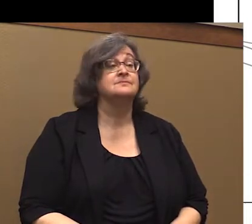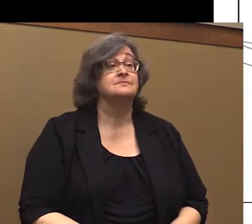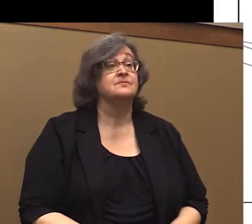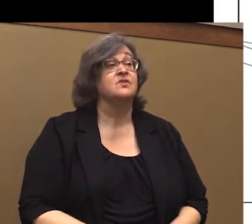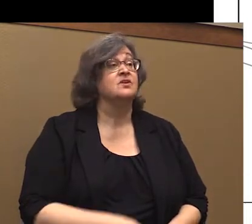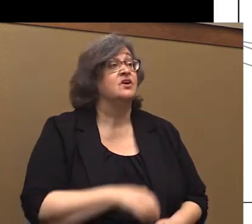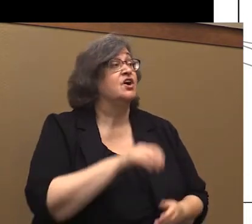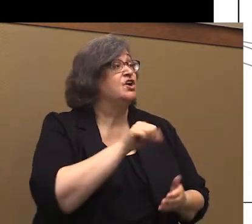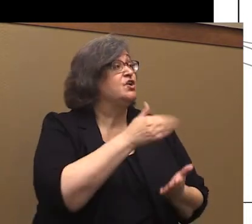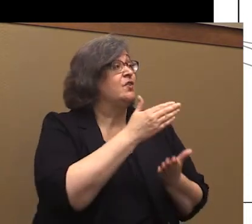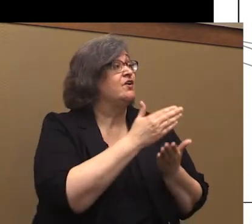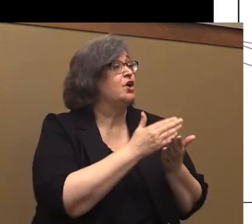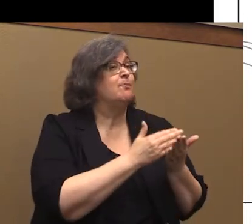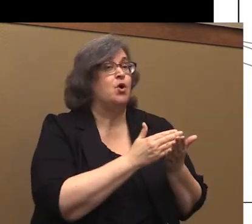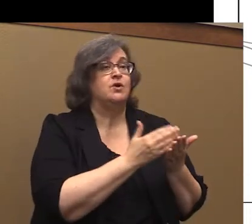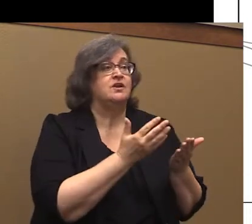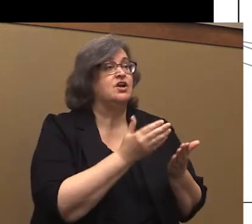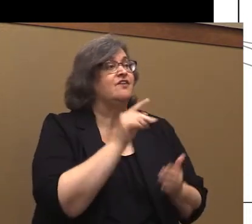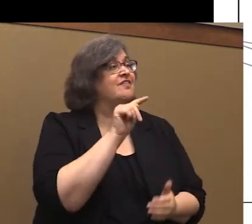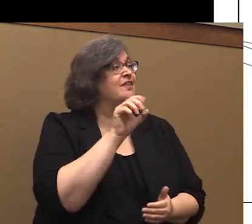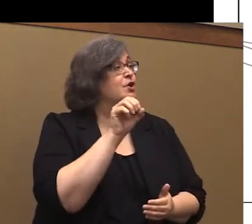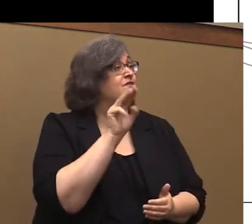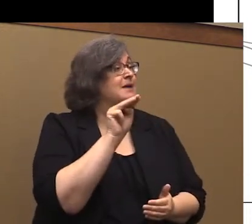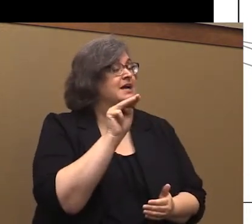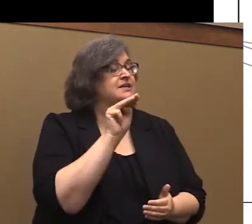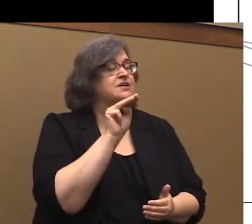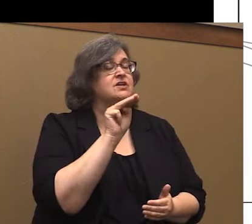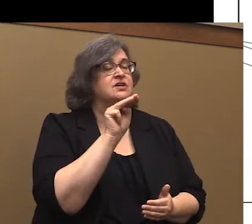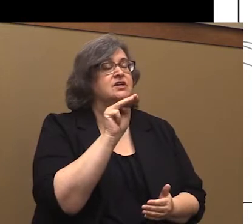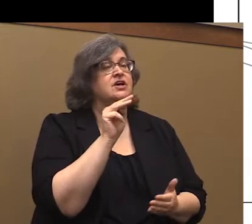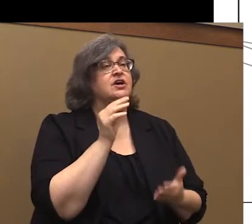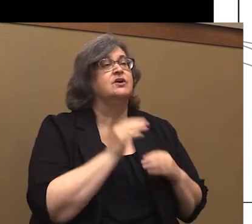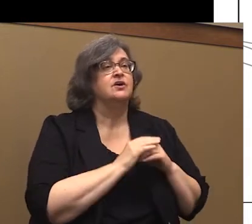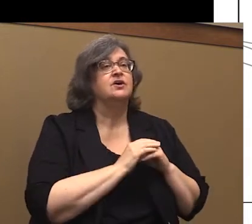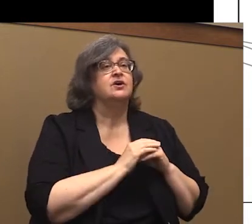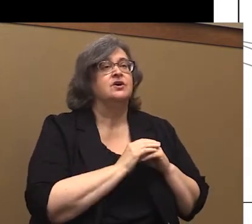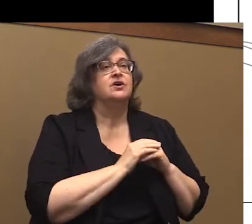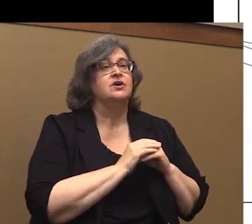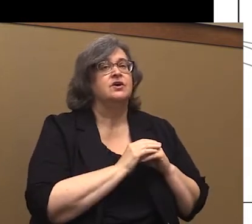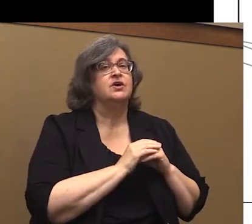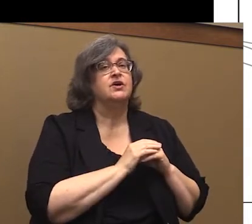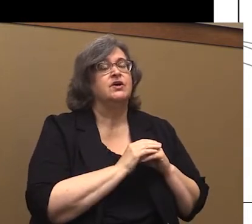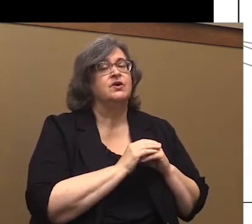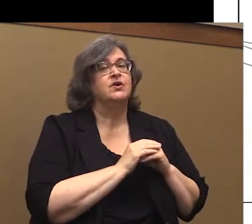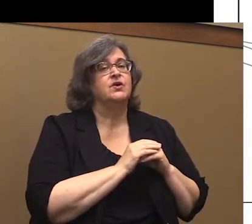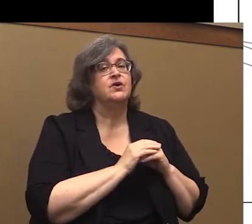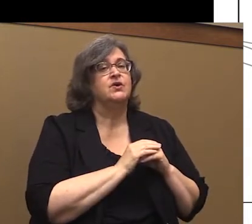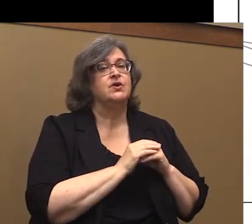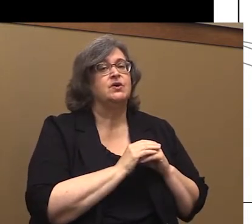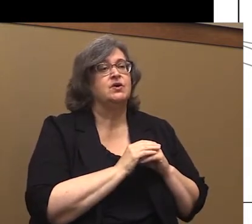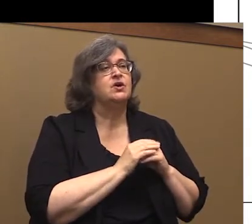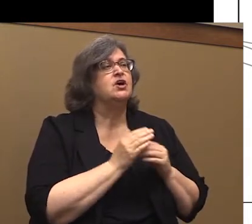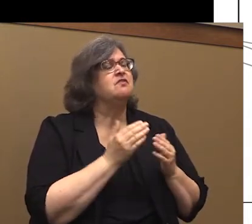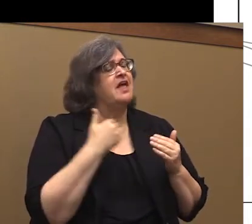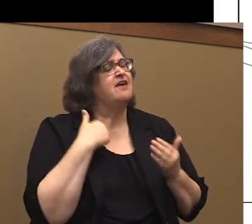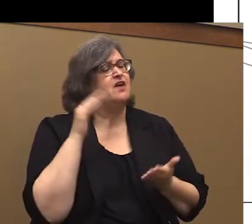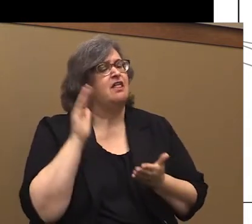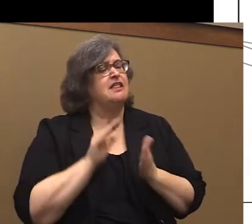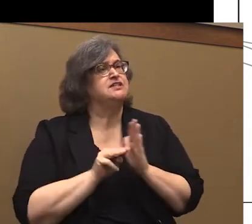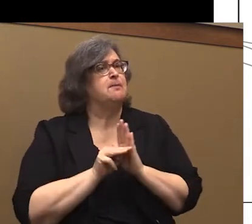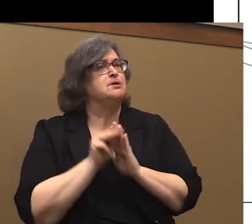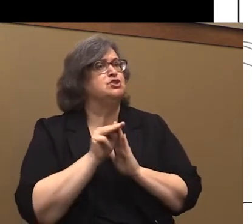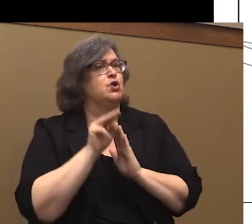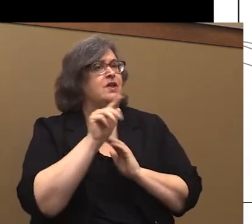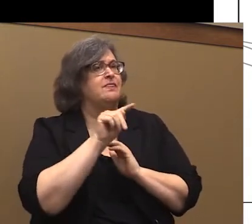And another component of theory of mind is that they may, if you have a less mature theory of mind,